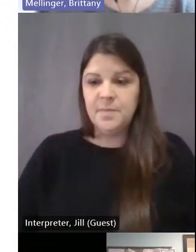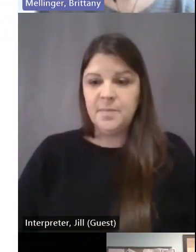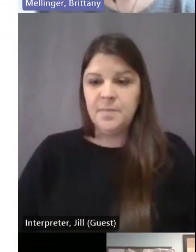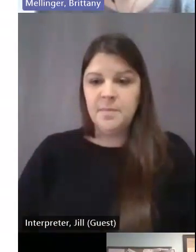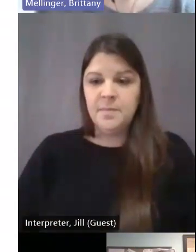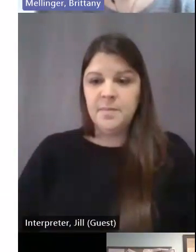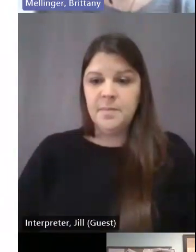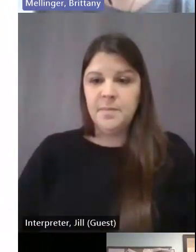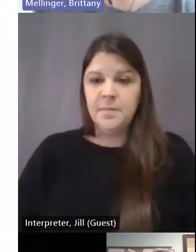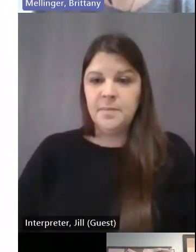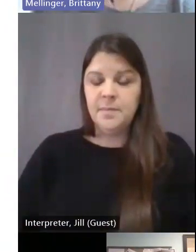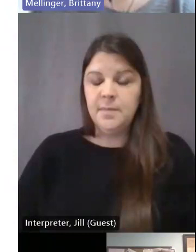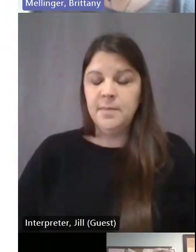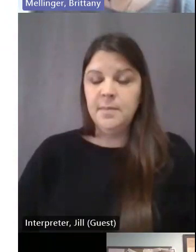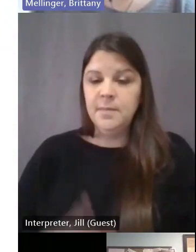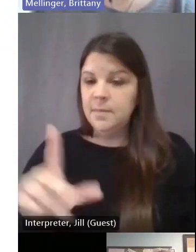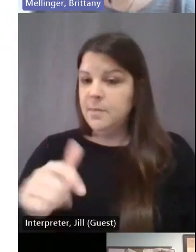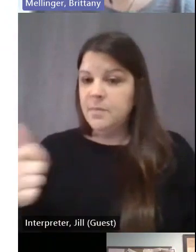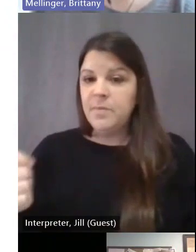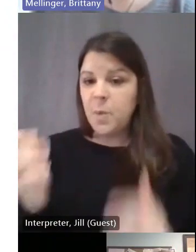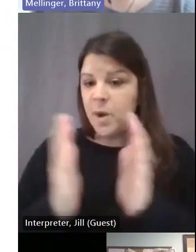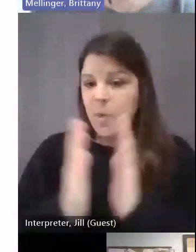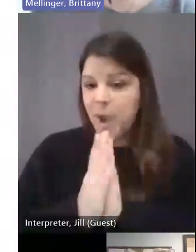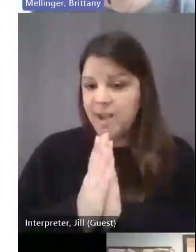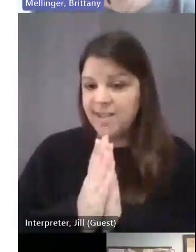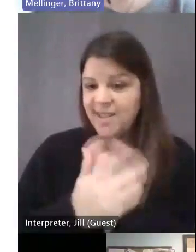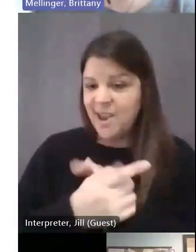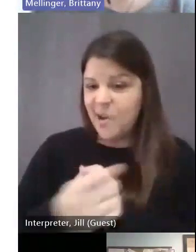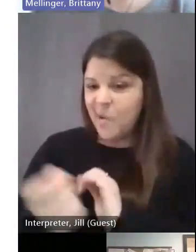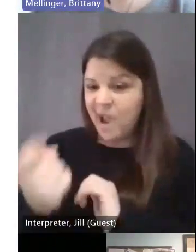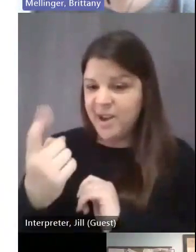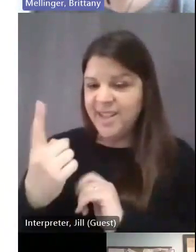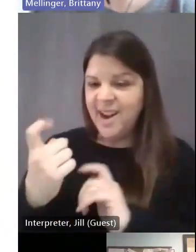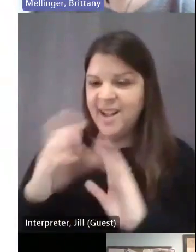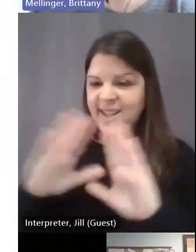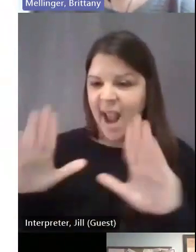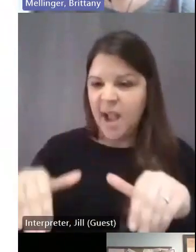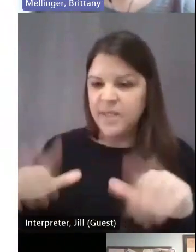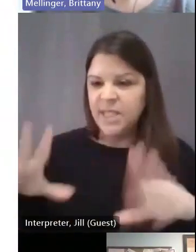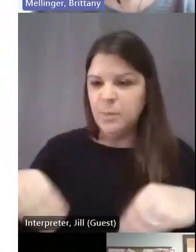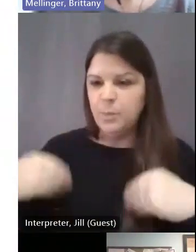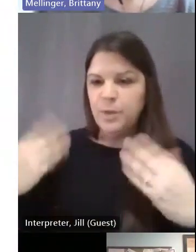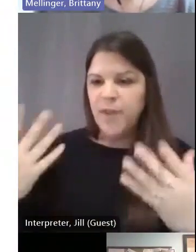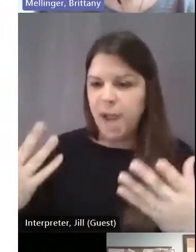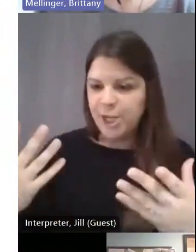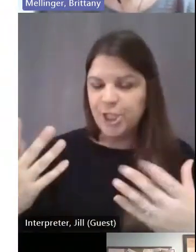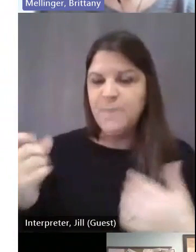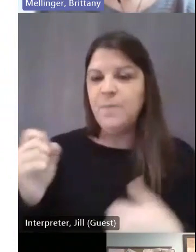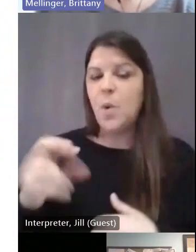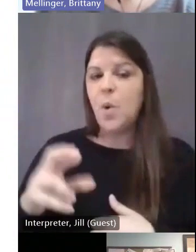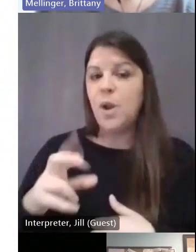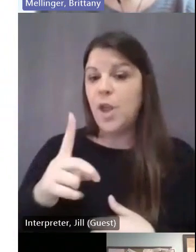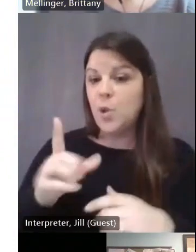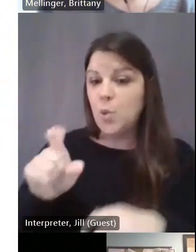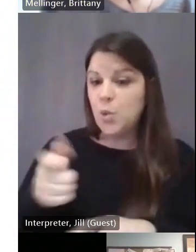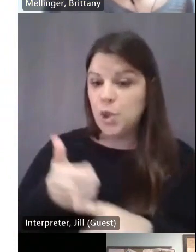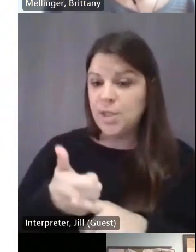Anything that you might, any requests that you might have fielded as a housing provider or something that you might have had to request